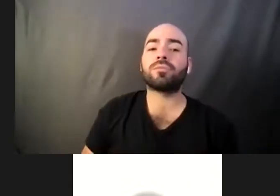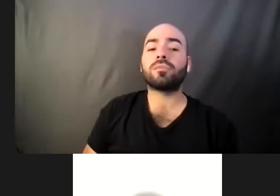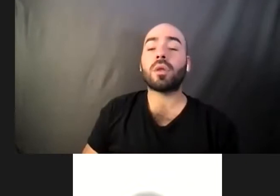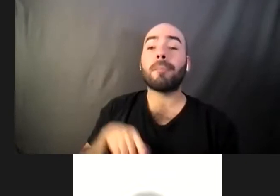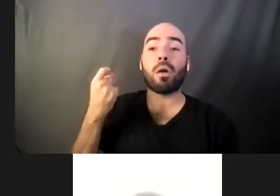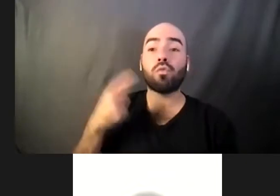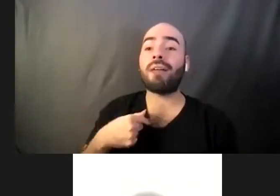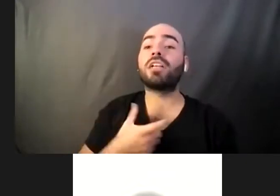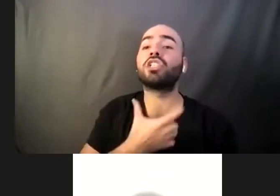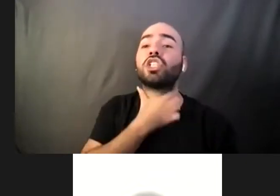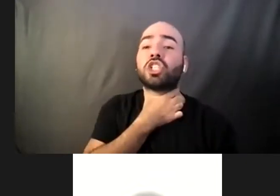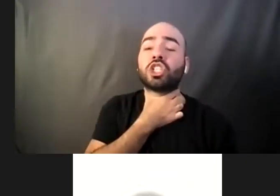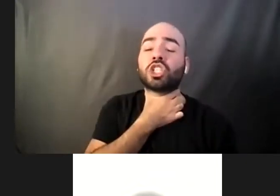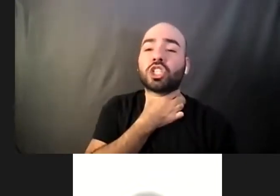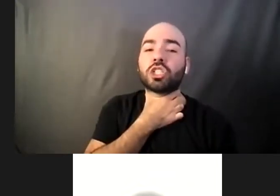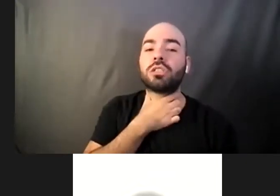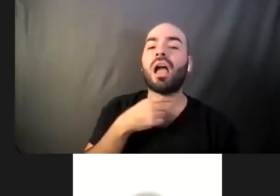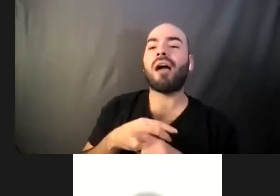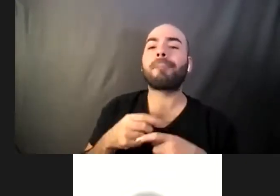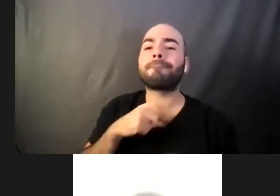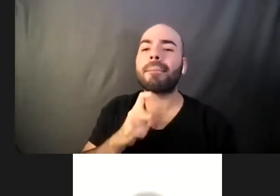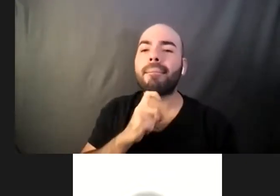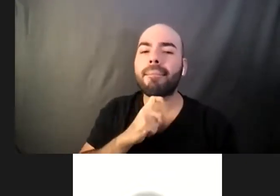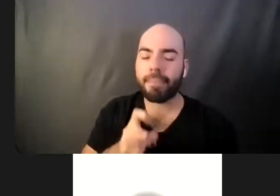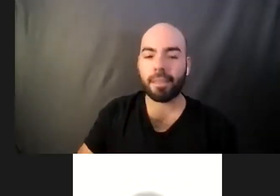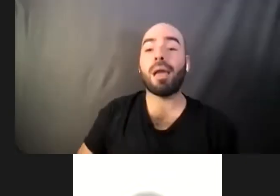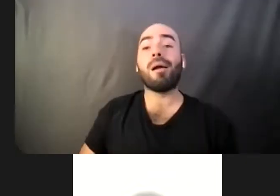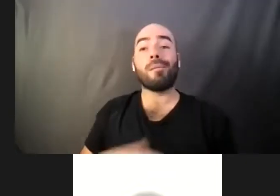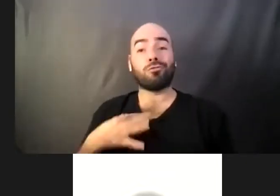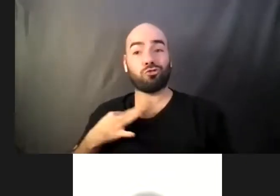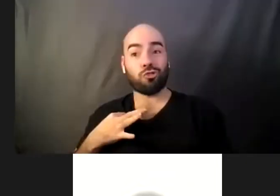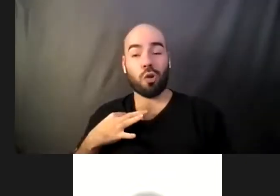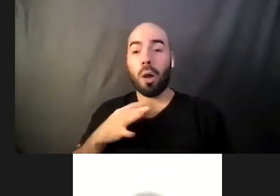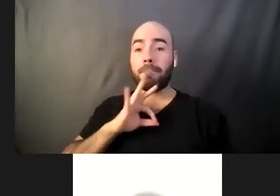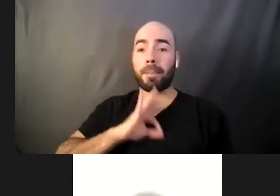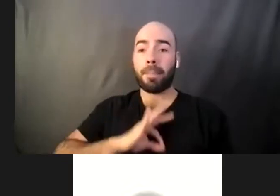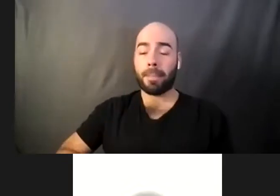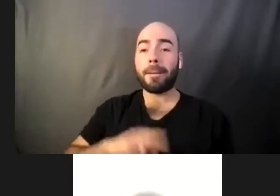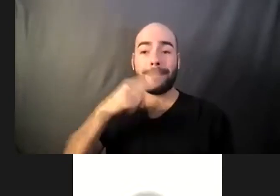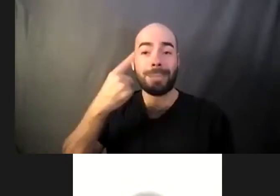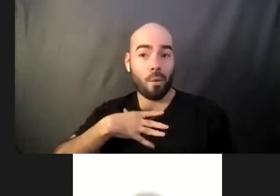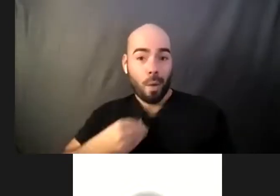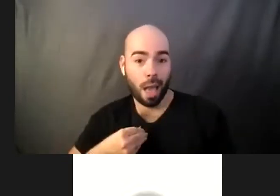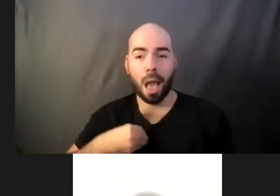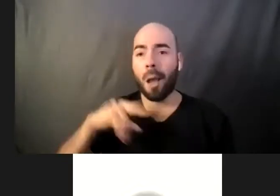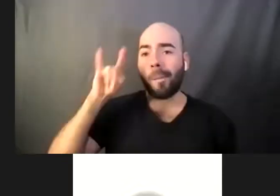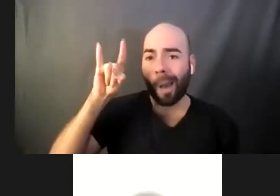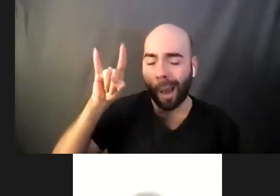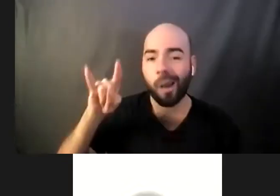on with a metal clasp. I also have on a black and white punk rock shirt from Search and